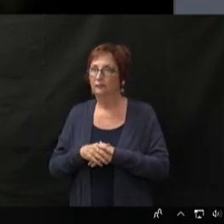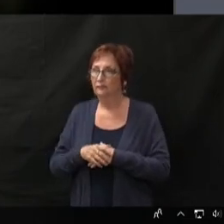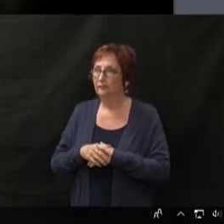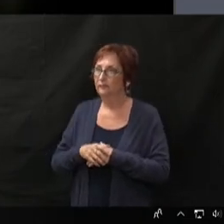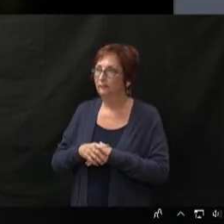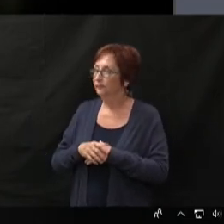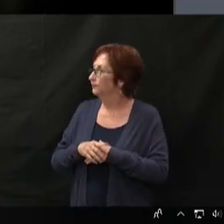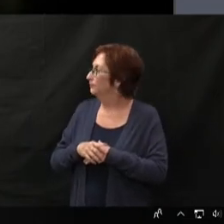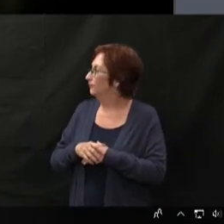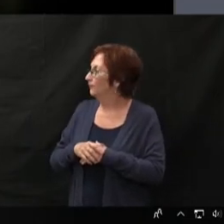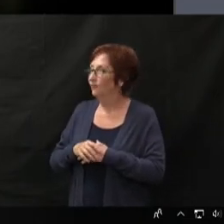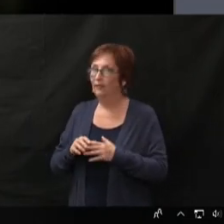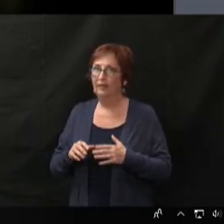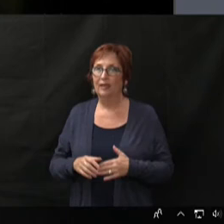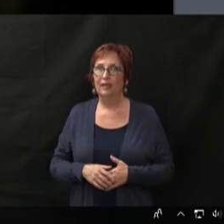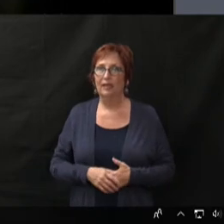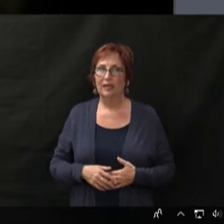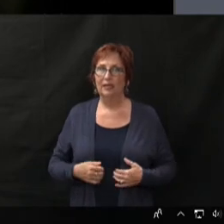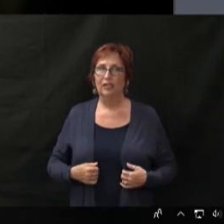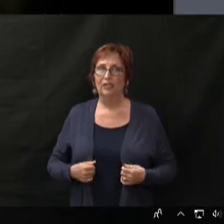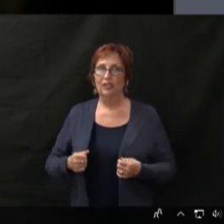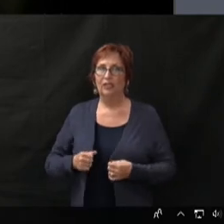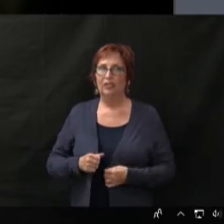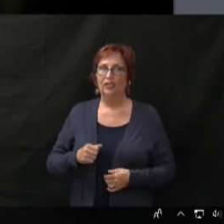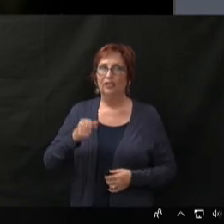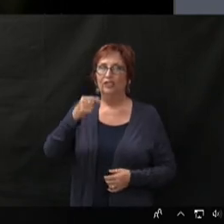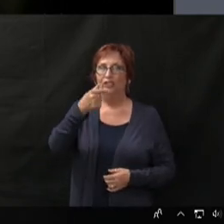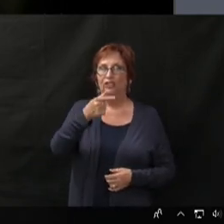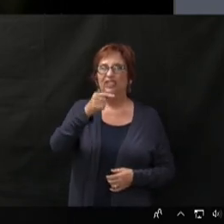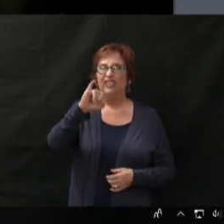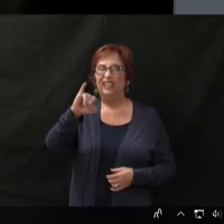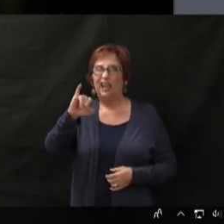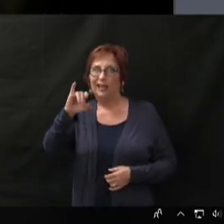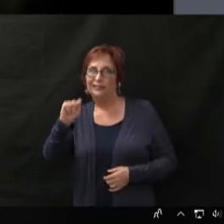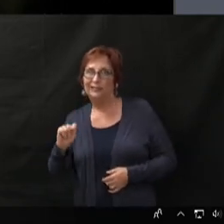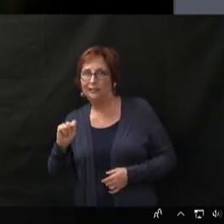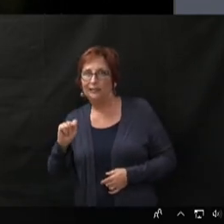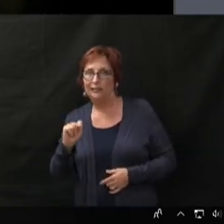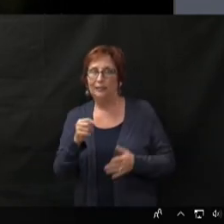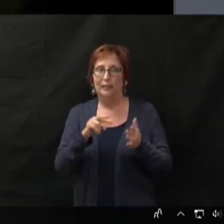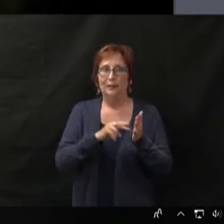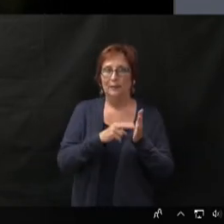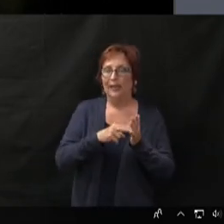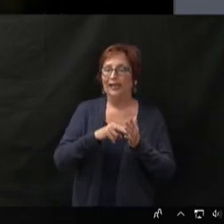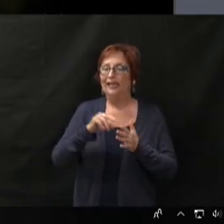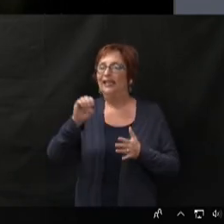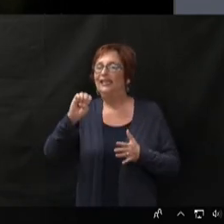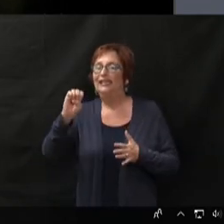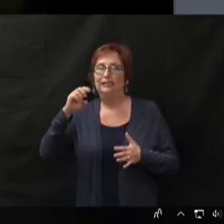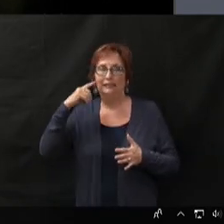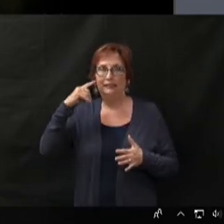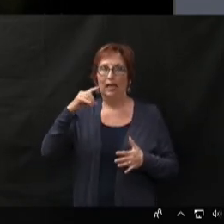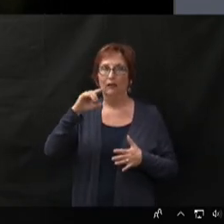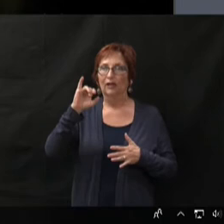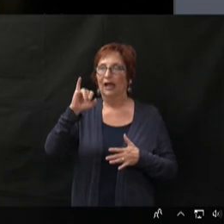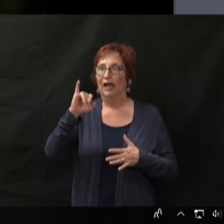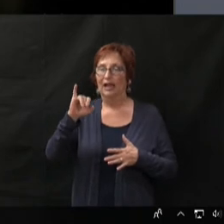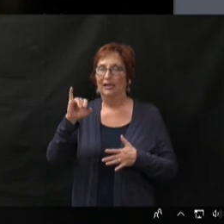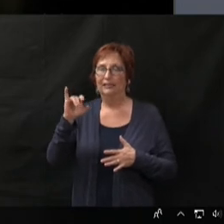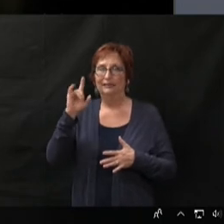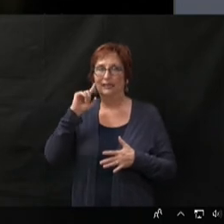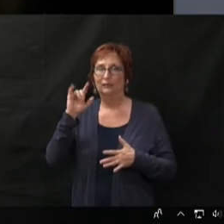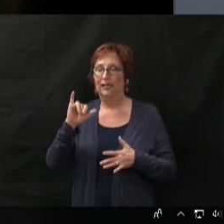Get. Did you make an E or an I? Get. Go get it. I make an I sound there, which would be the